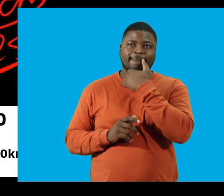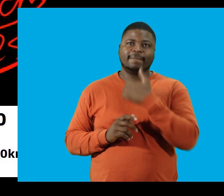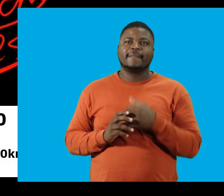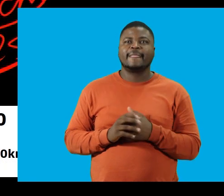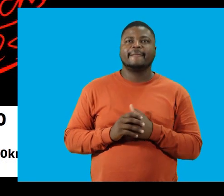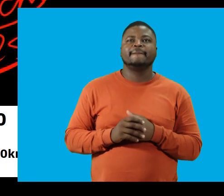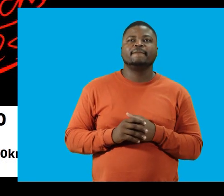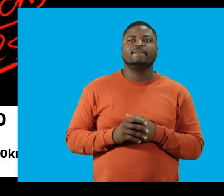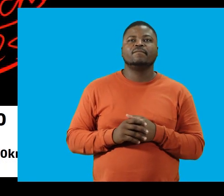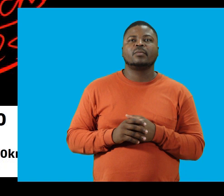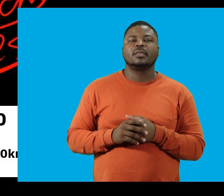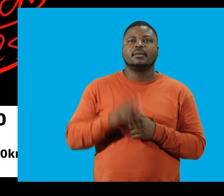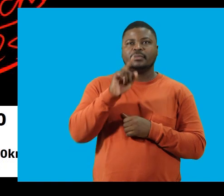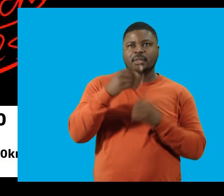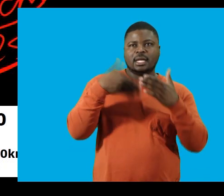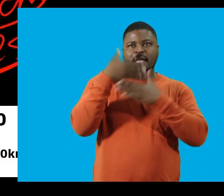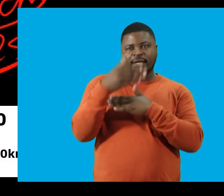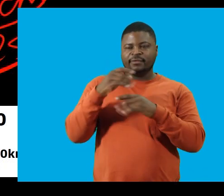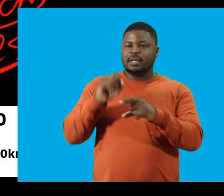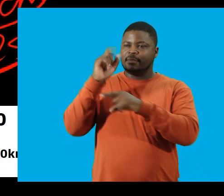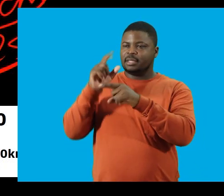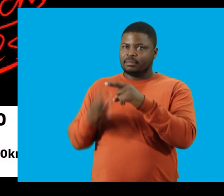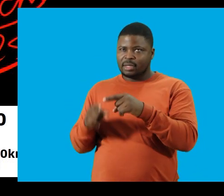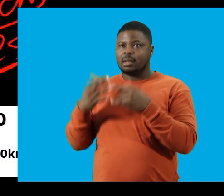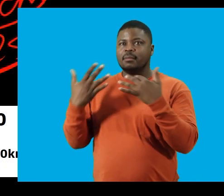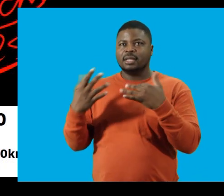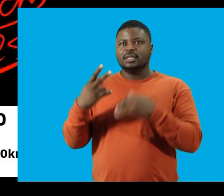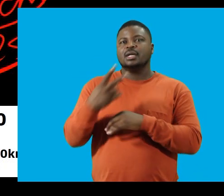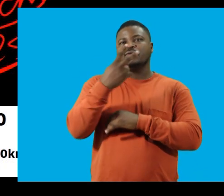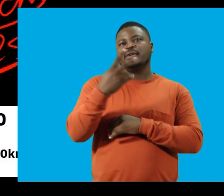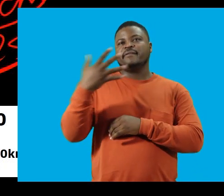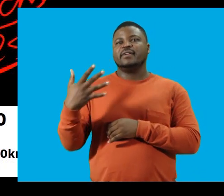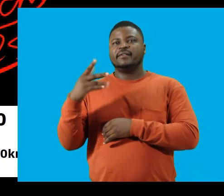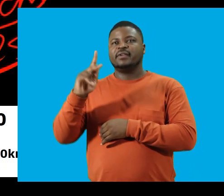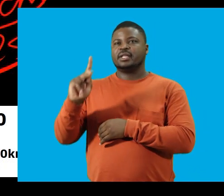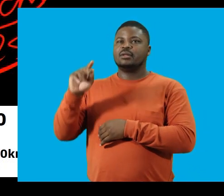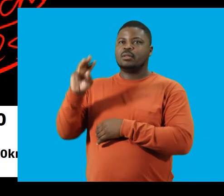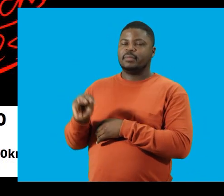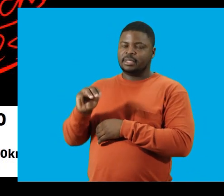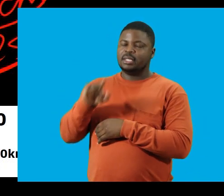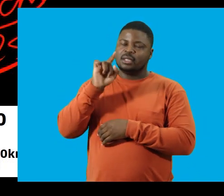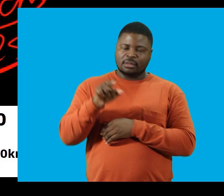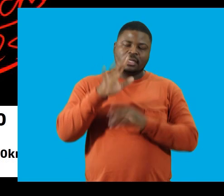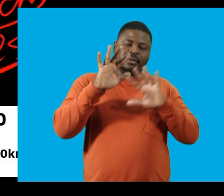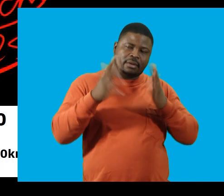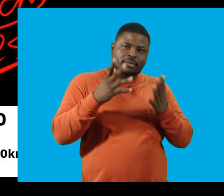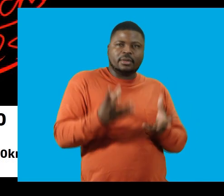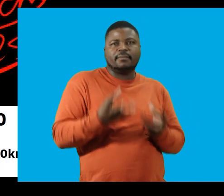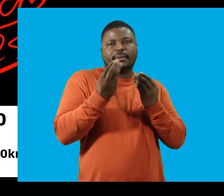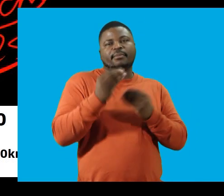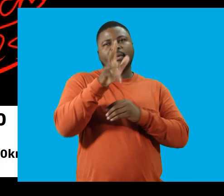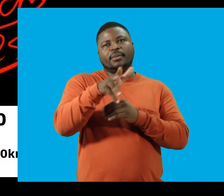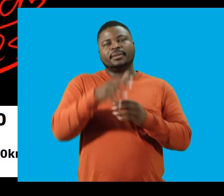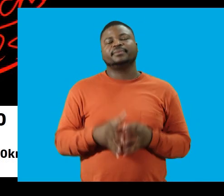And then, sorry for that, let's go on here. You will times by the 25 kilometers. And that